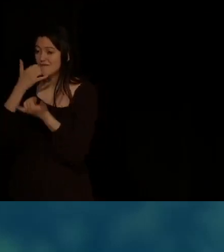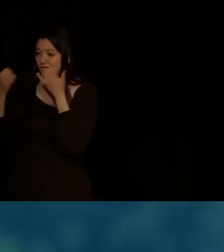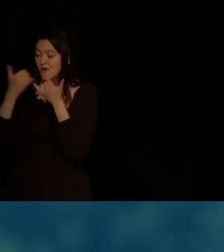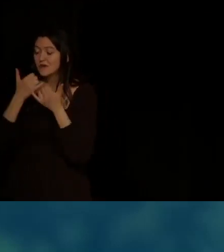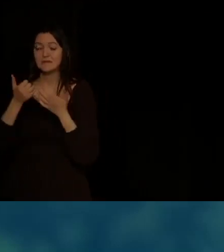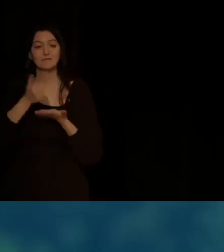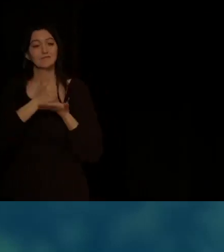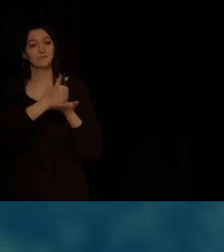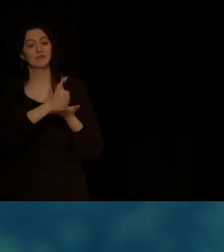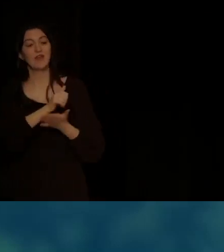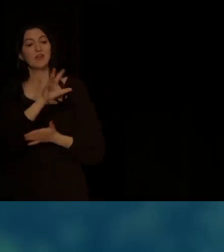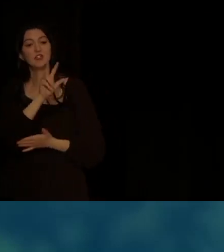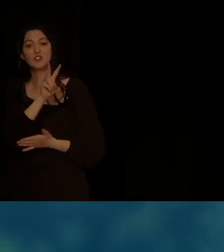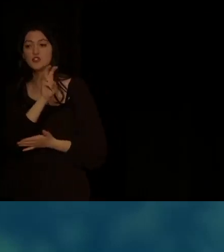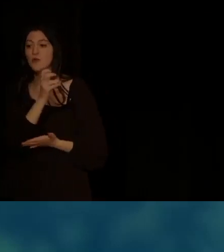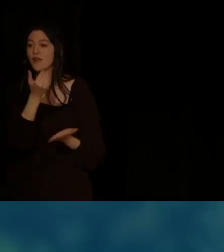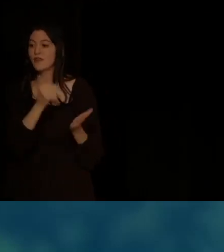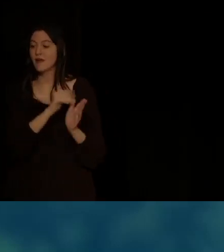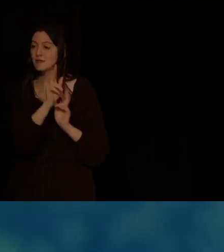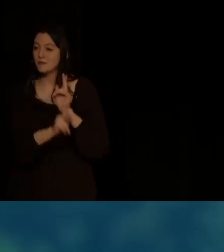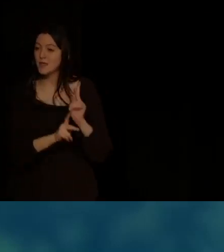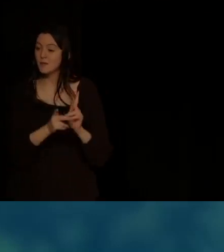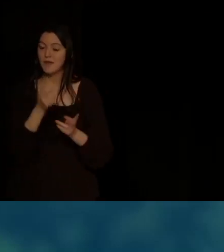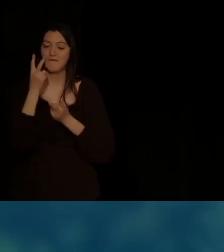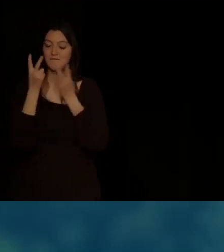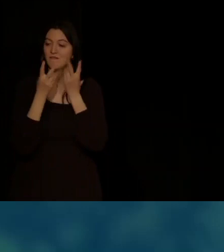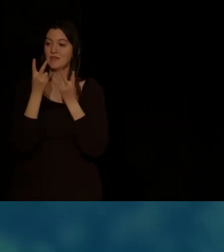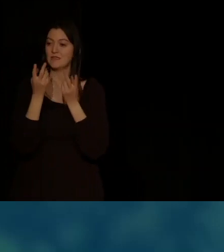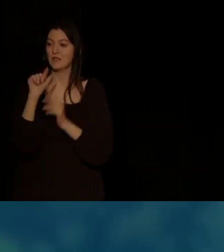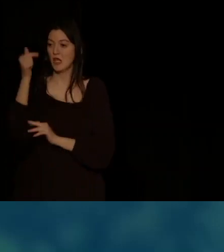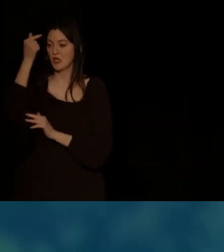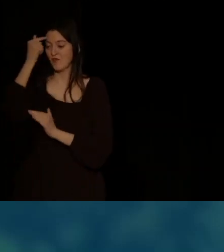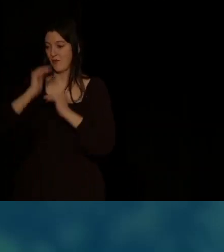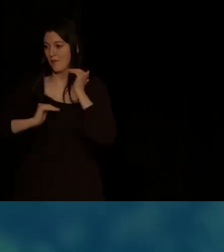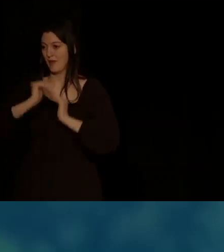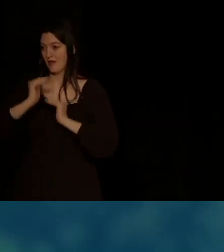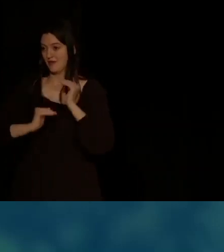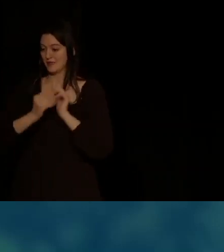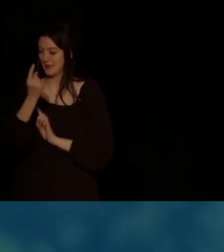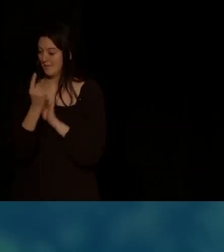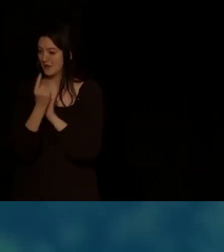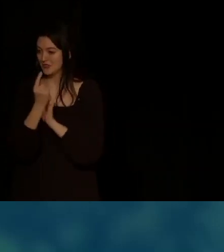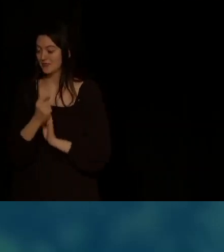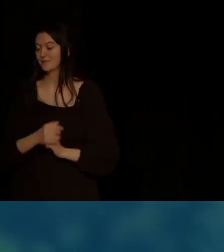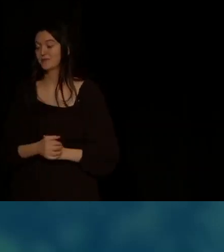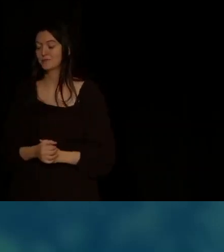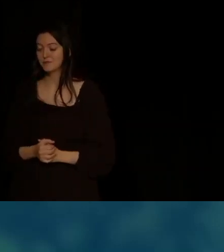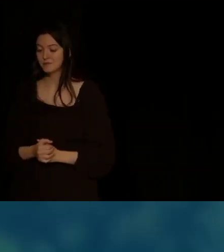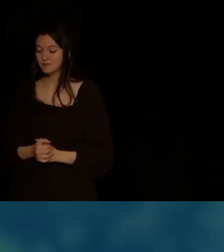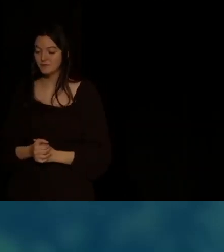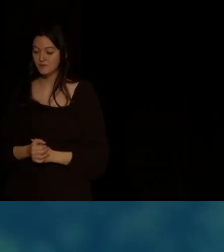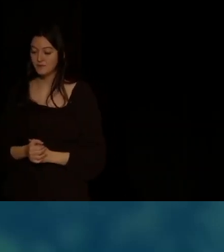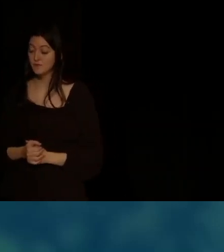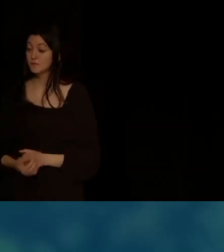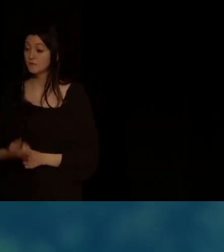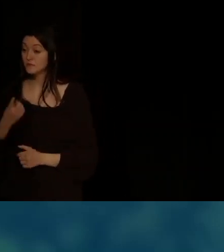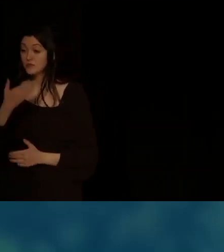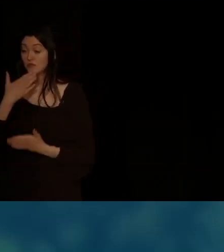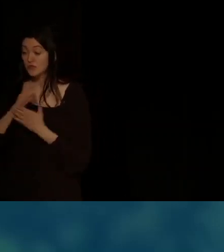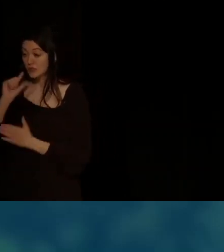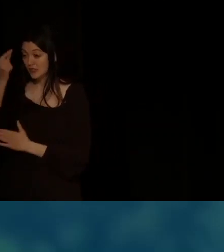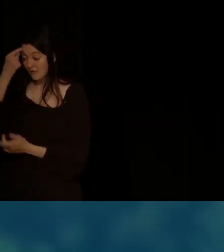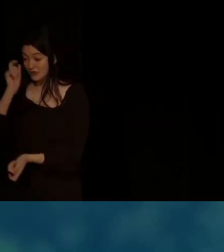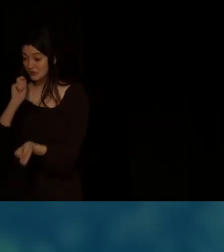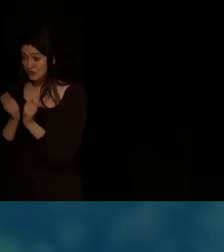than 200,000 people who visited our government buildings in person. One good government change made